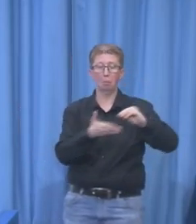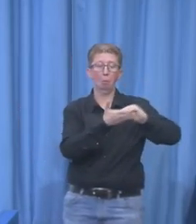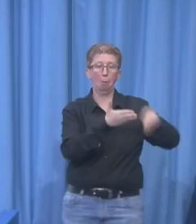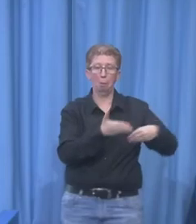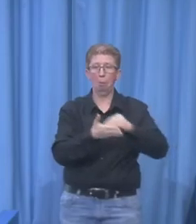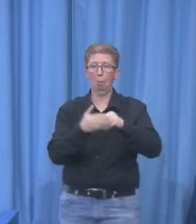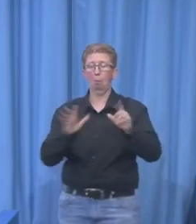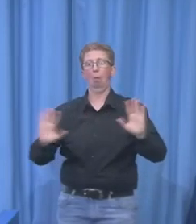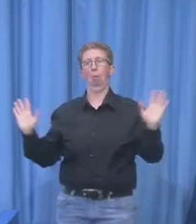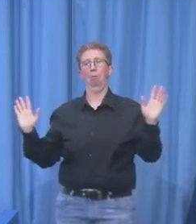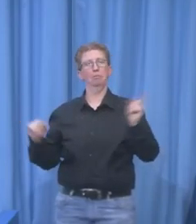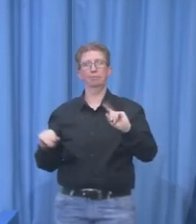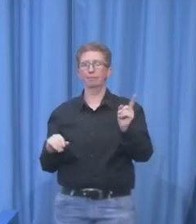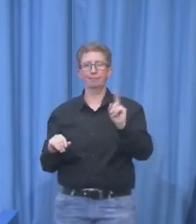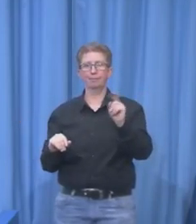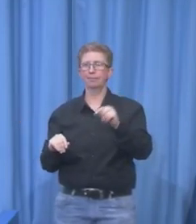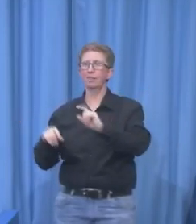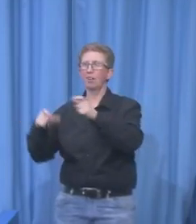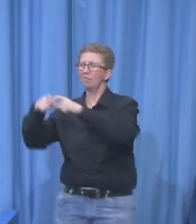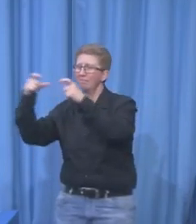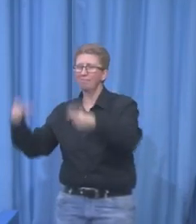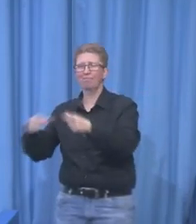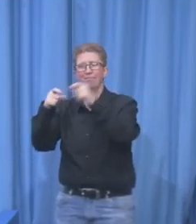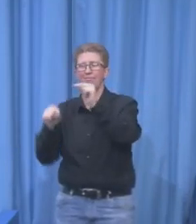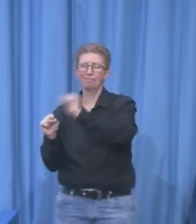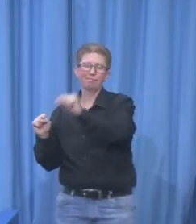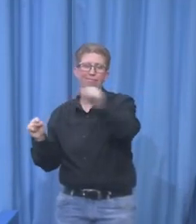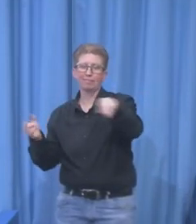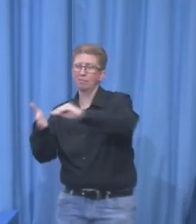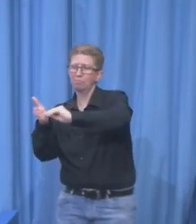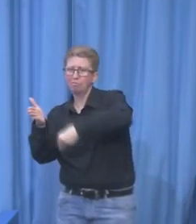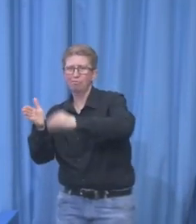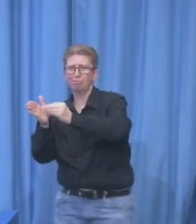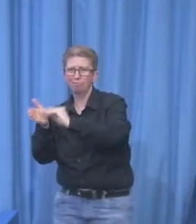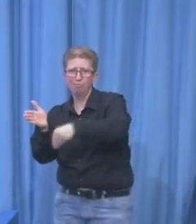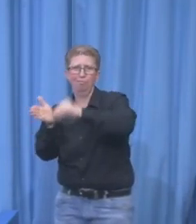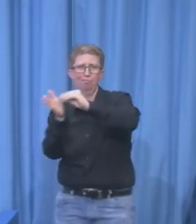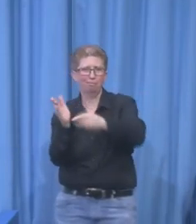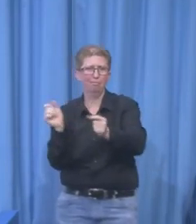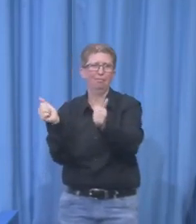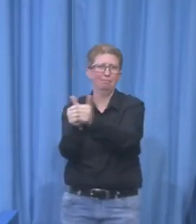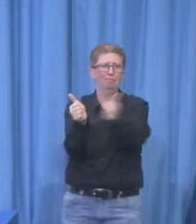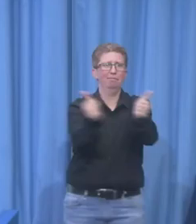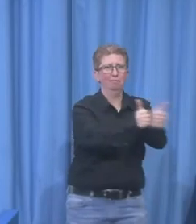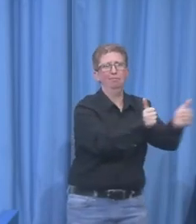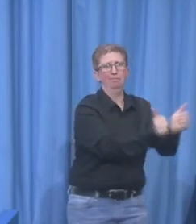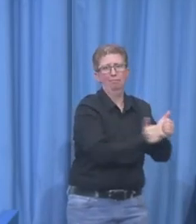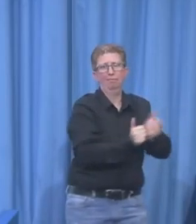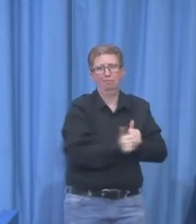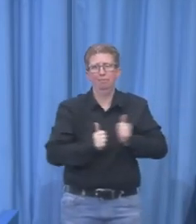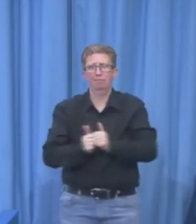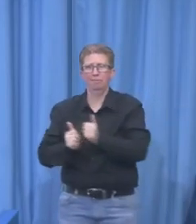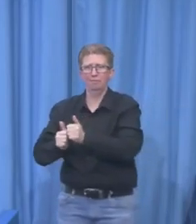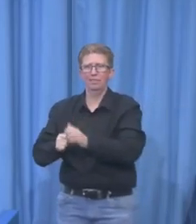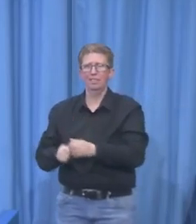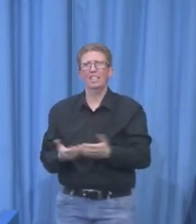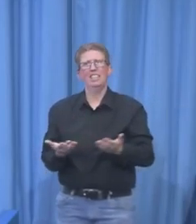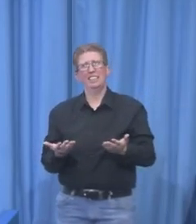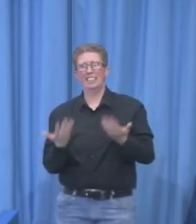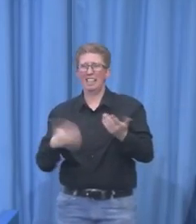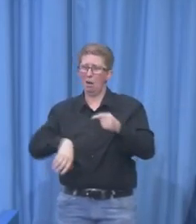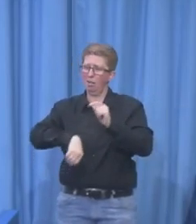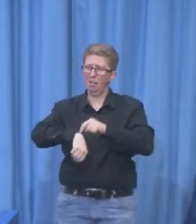Okay. So we ran out of time. Can I ask one question? I can't here, see at the back.